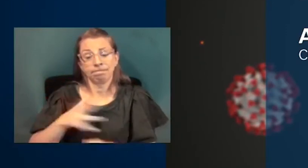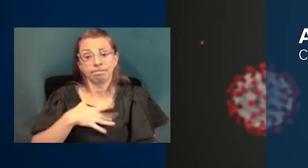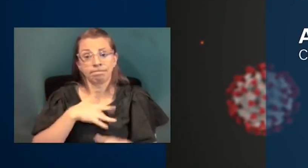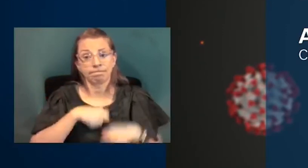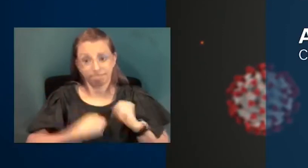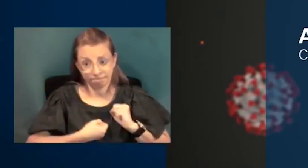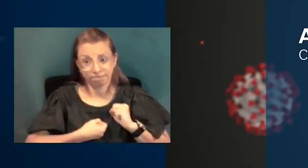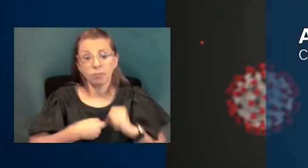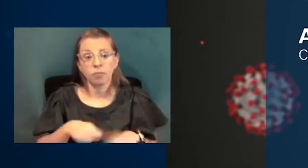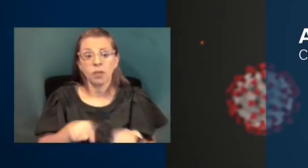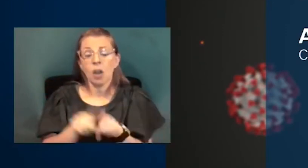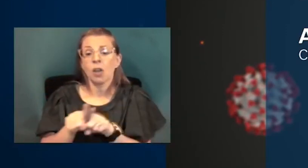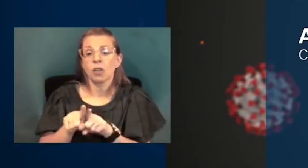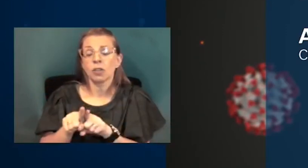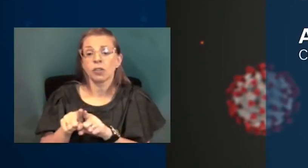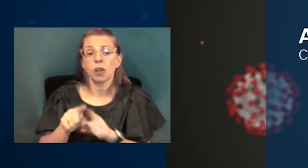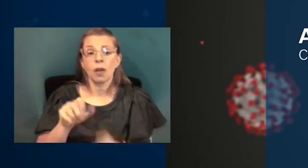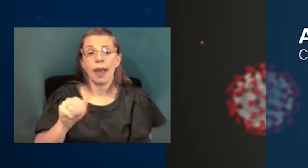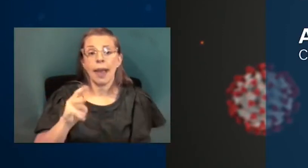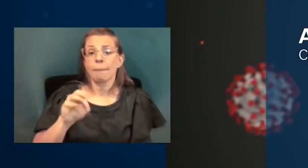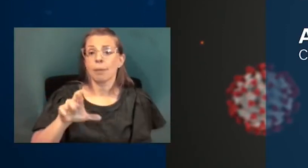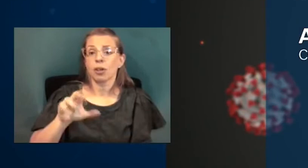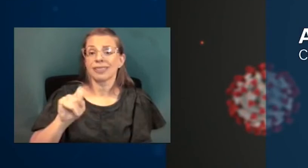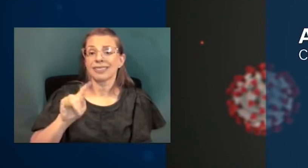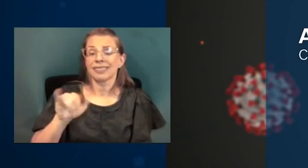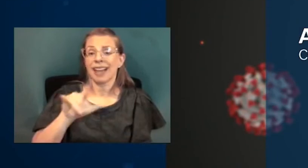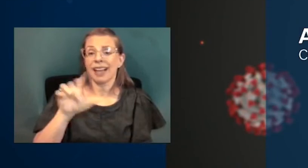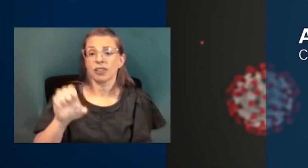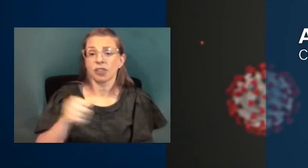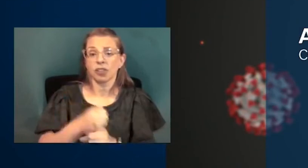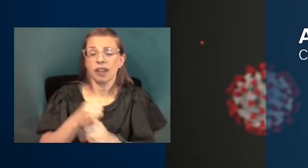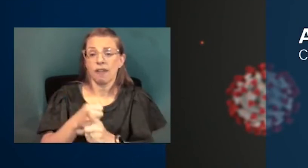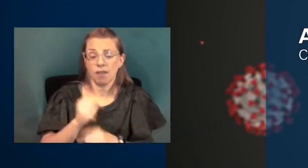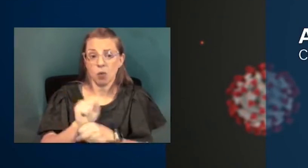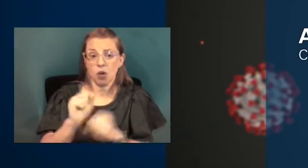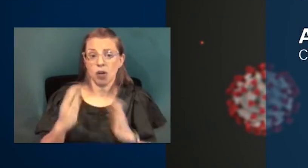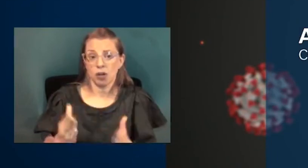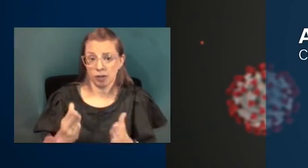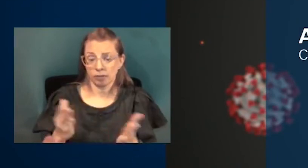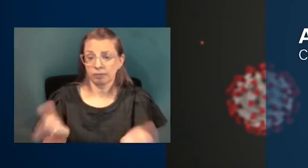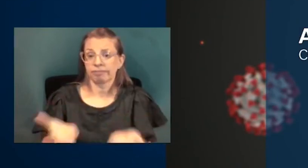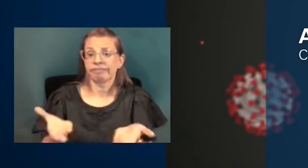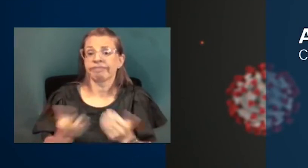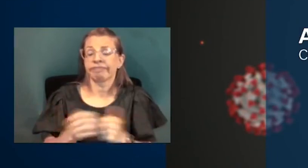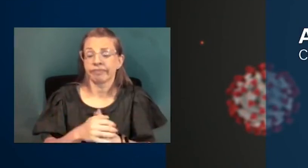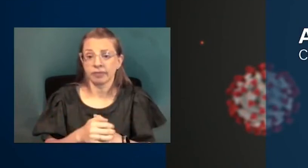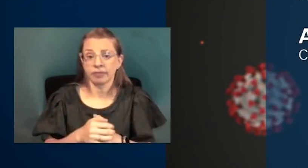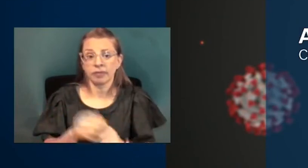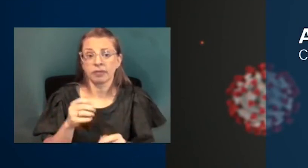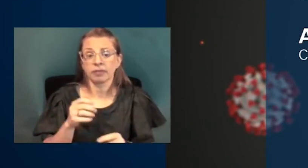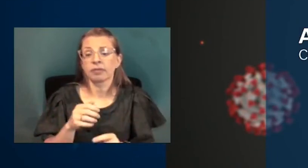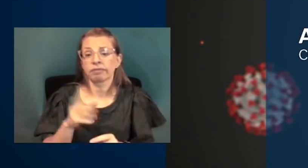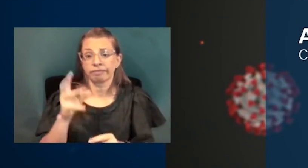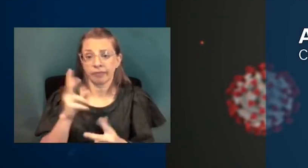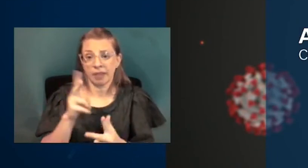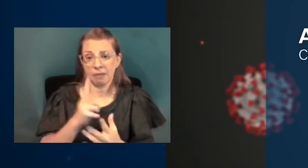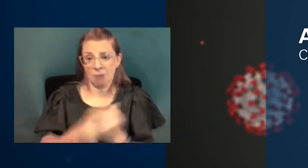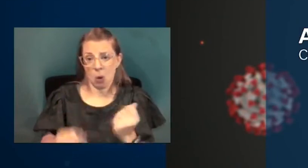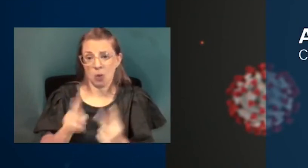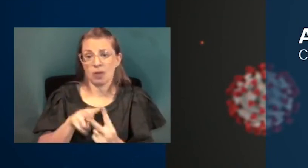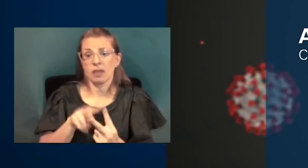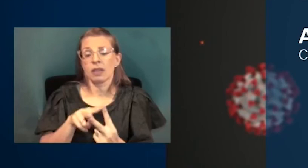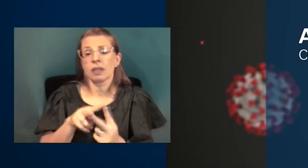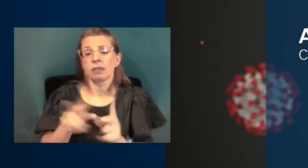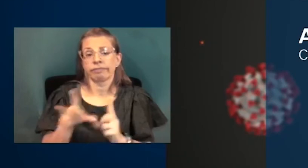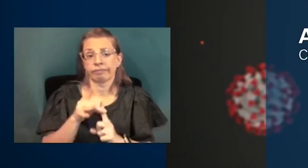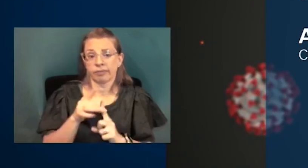his story along with Amber Stiles, who is an employee here at the health system in risk management. She's one of our best folks. Both had COVID-19, and